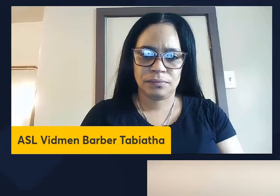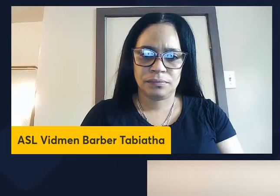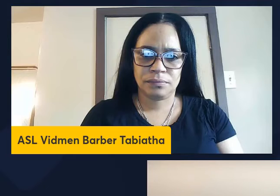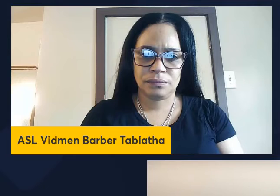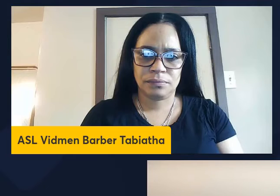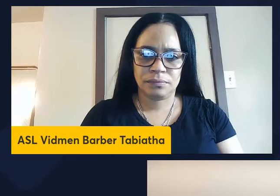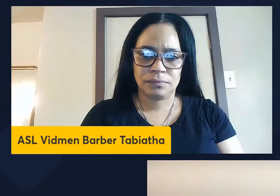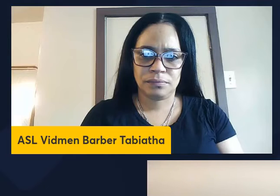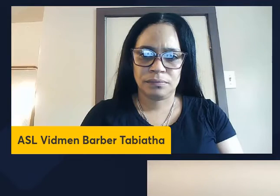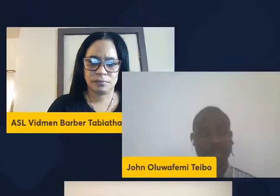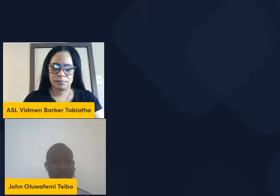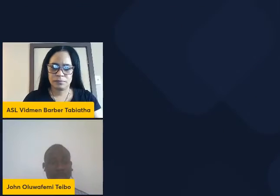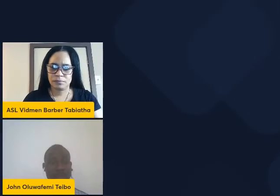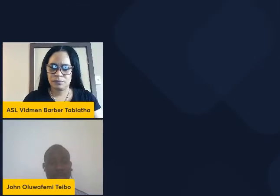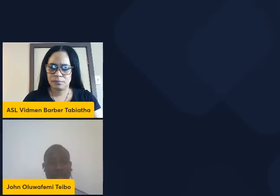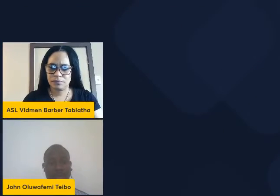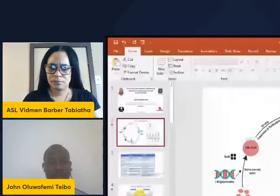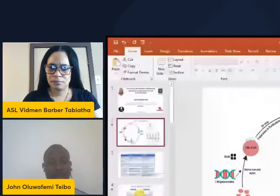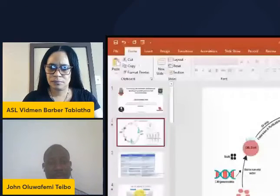Is it okay now?